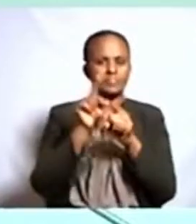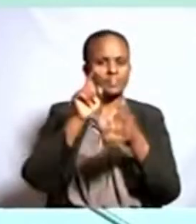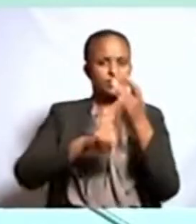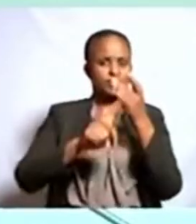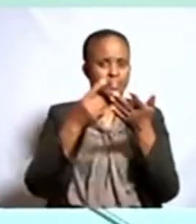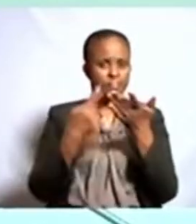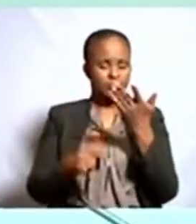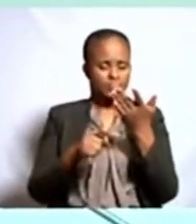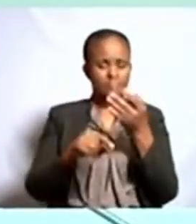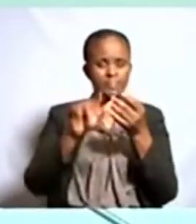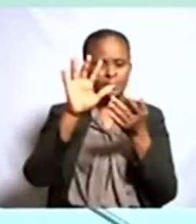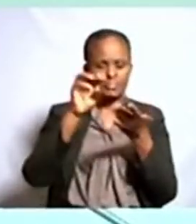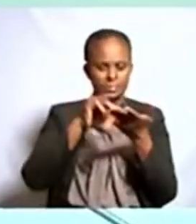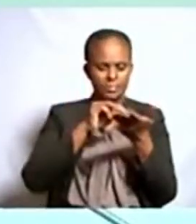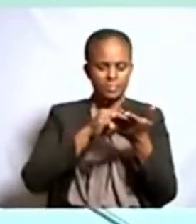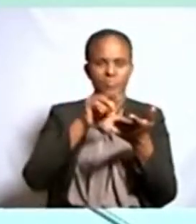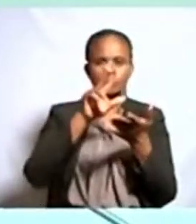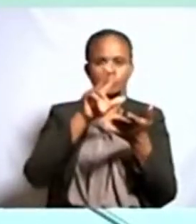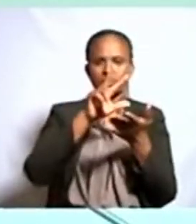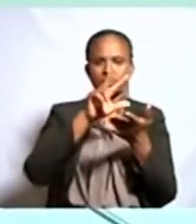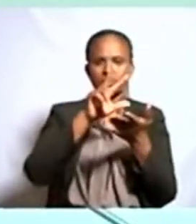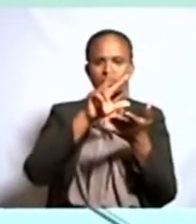of